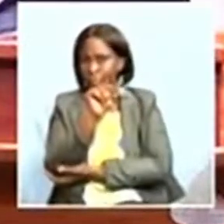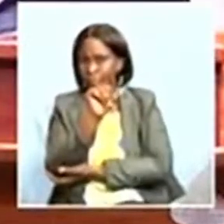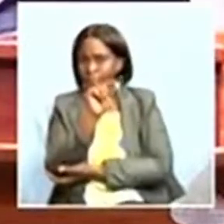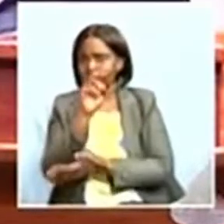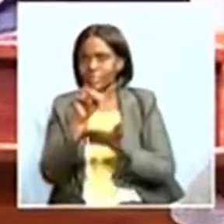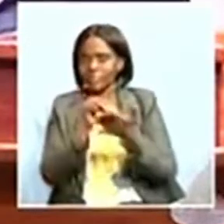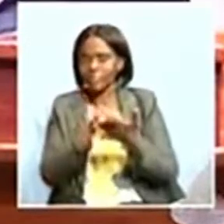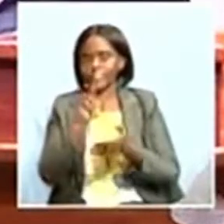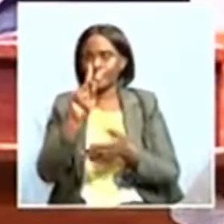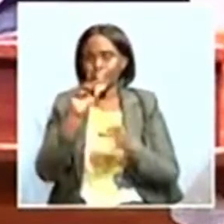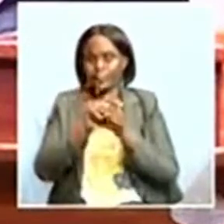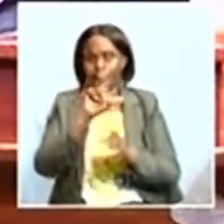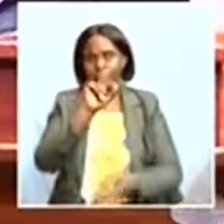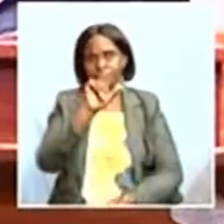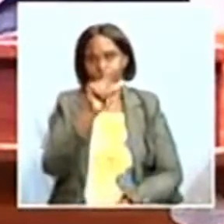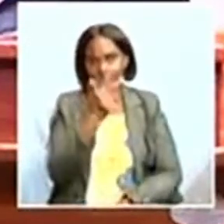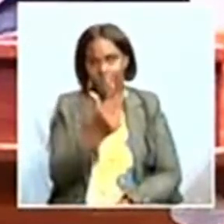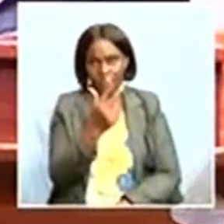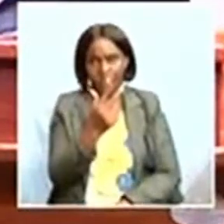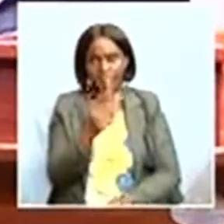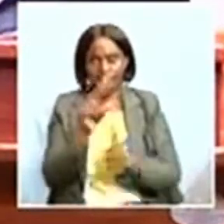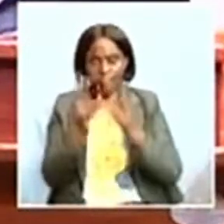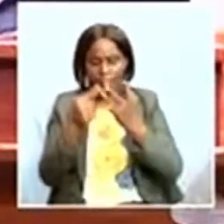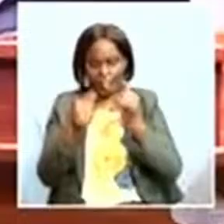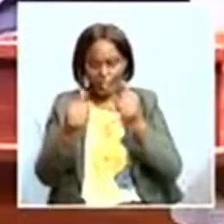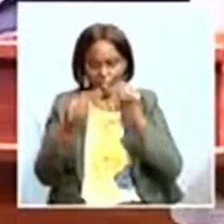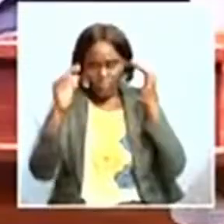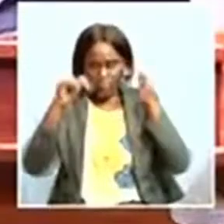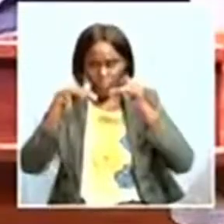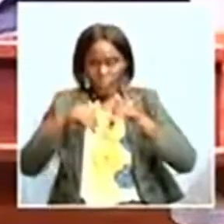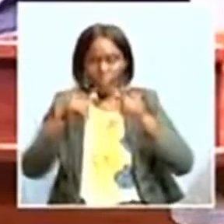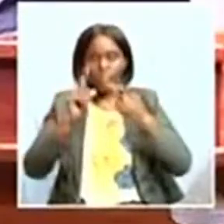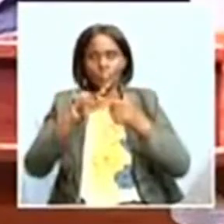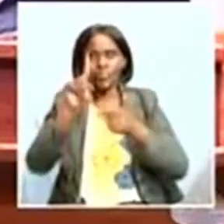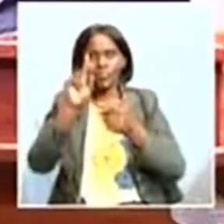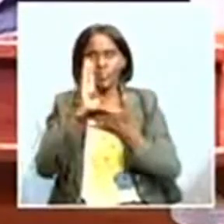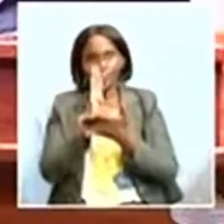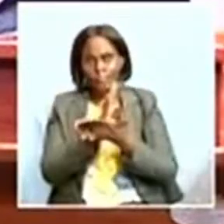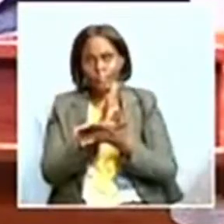1,120 million kwacha in 2023, saw a slight reduction to